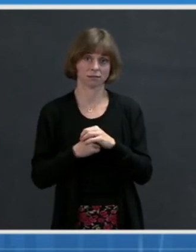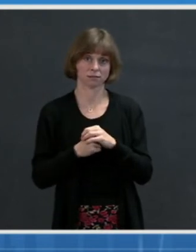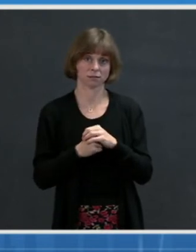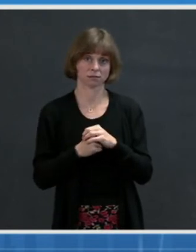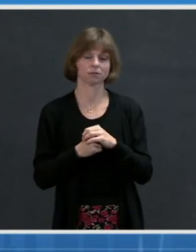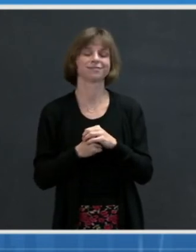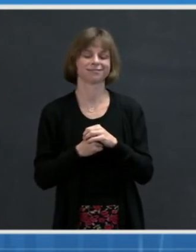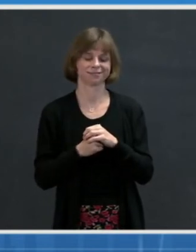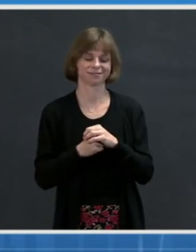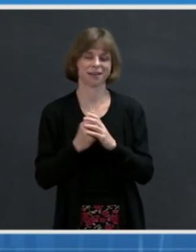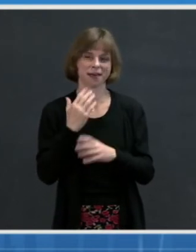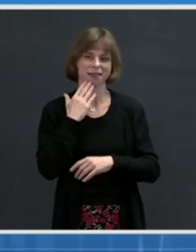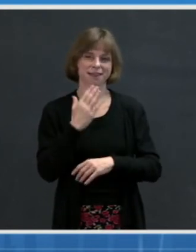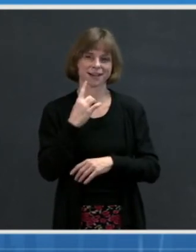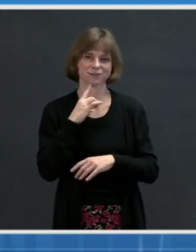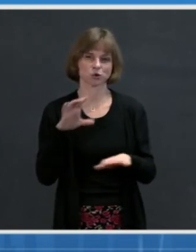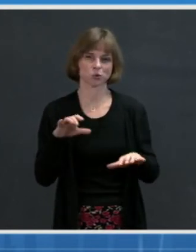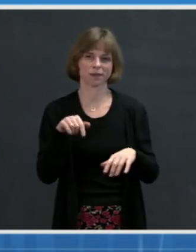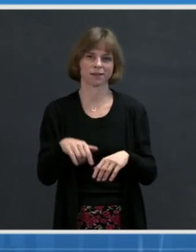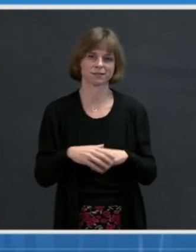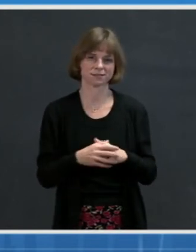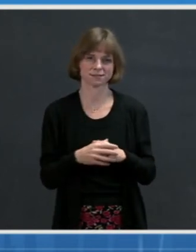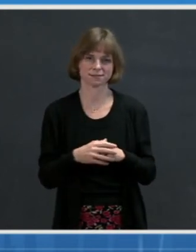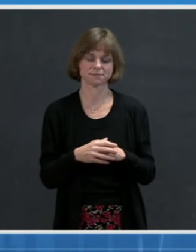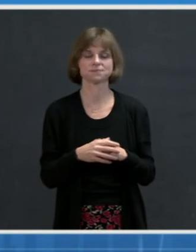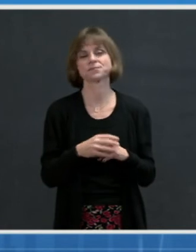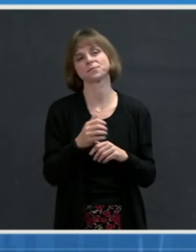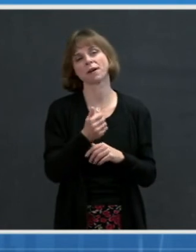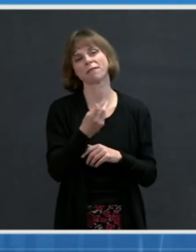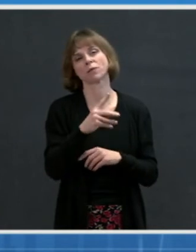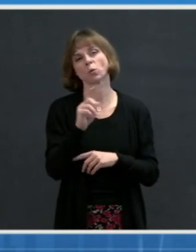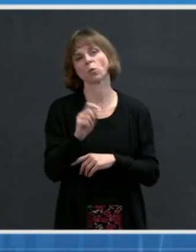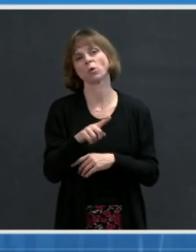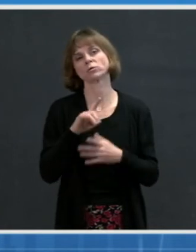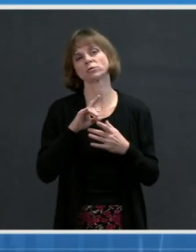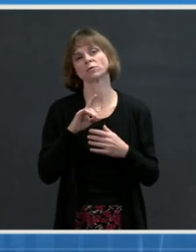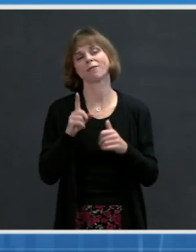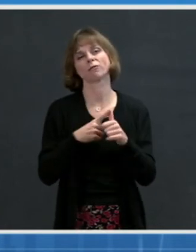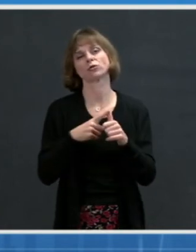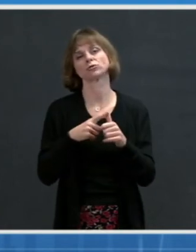Hey, thanks for doing this. A couple of questions. First, on the issue of vaccines.